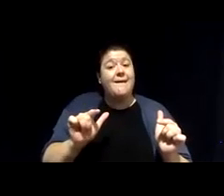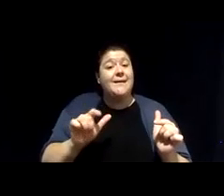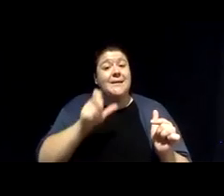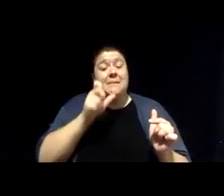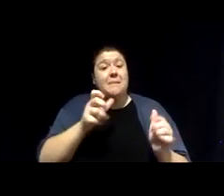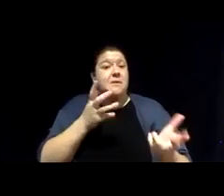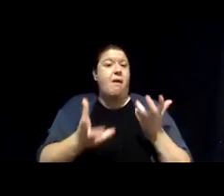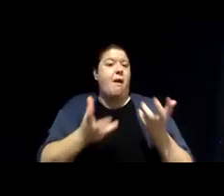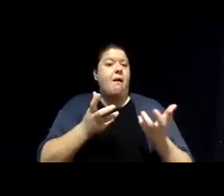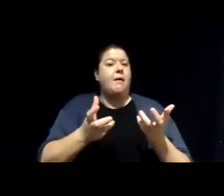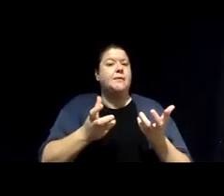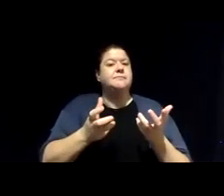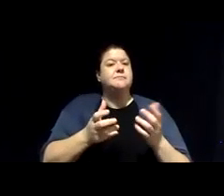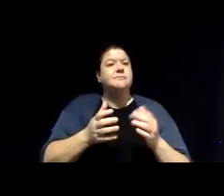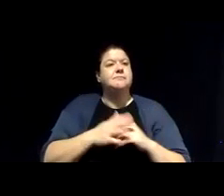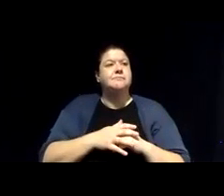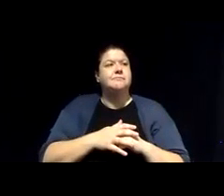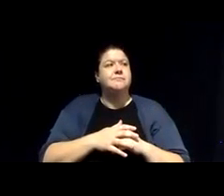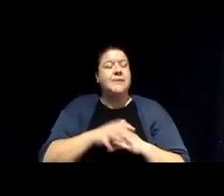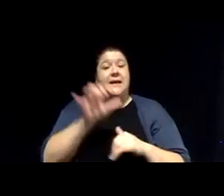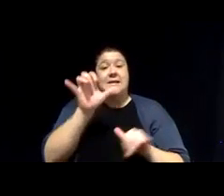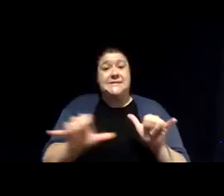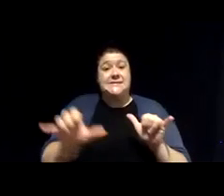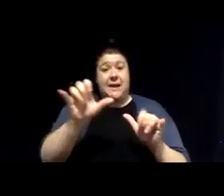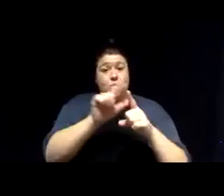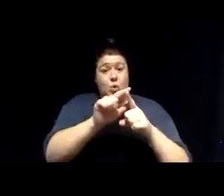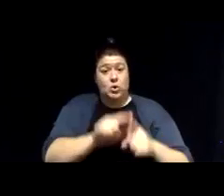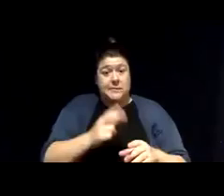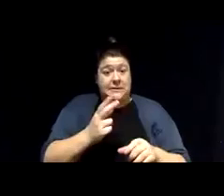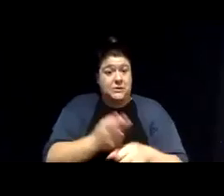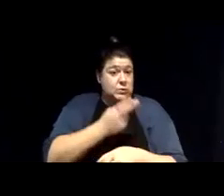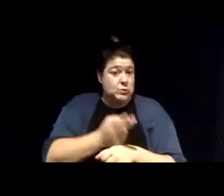the same words being used. So,